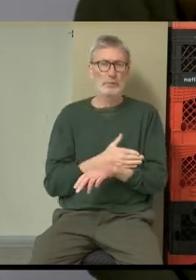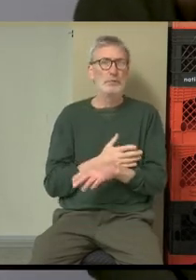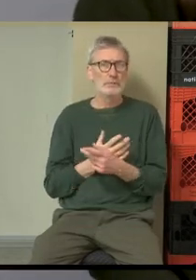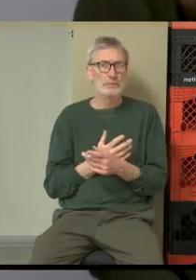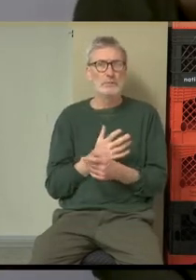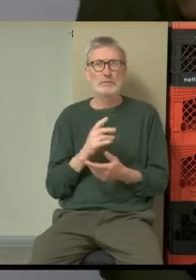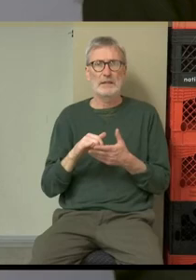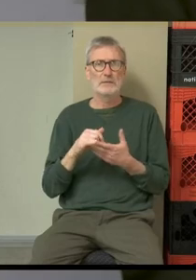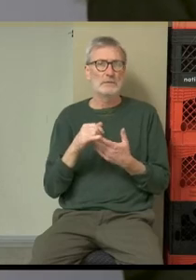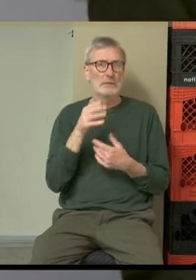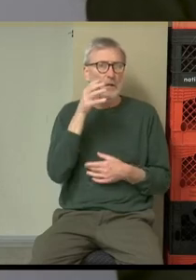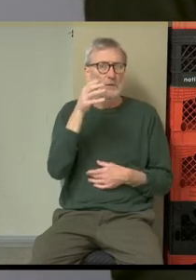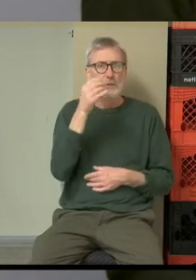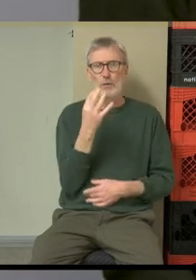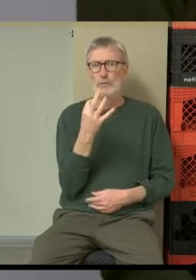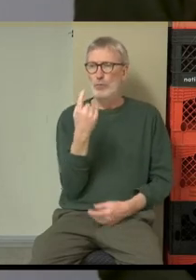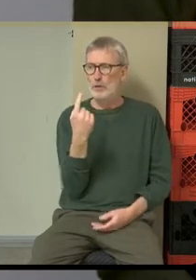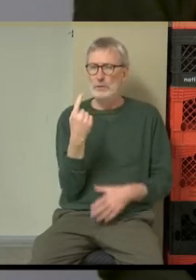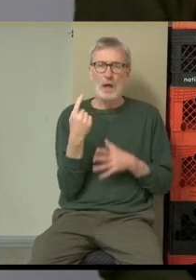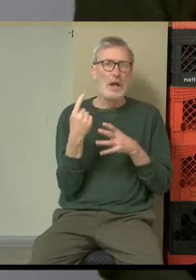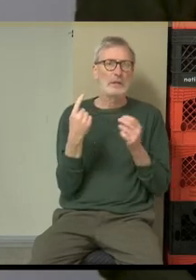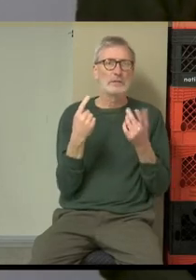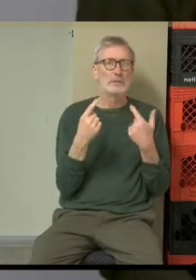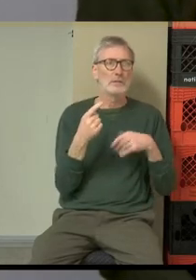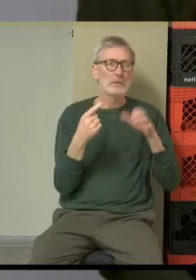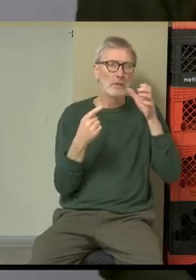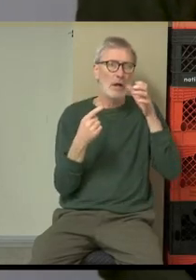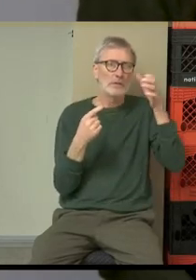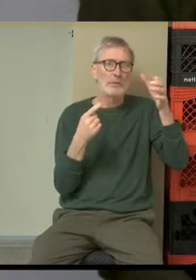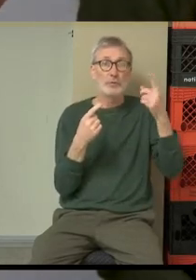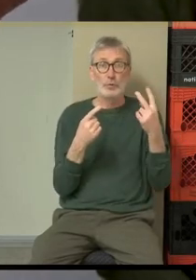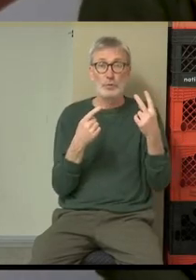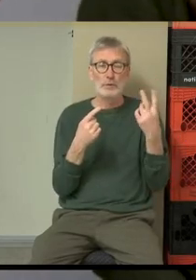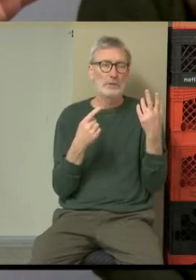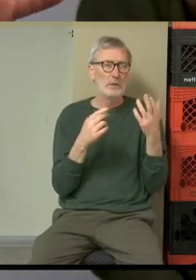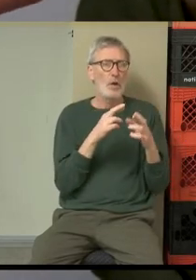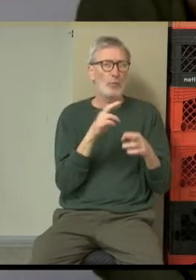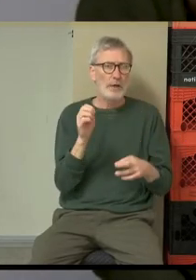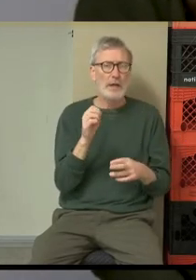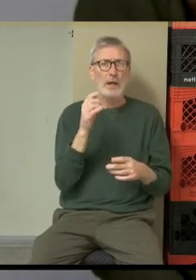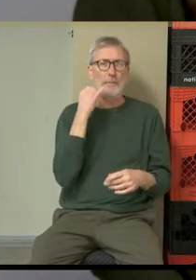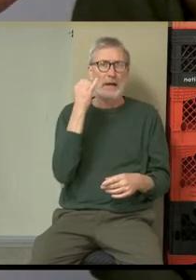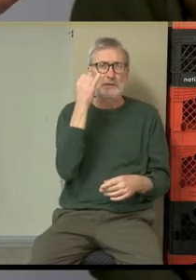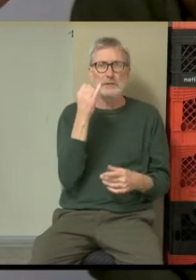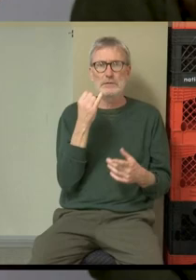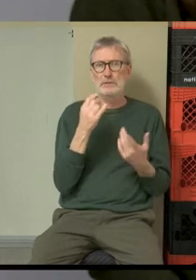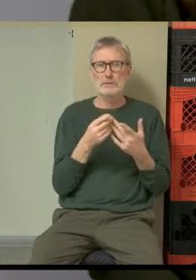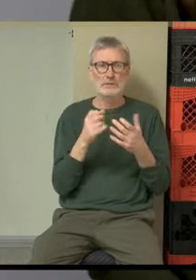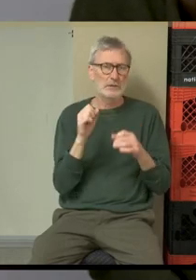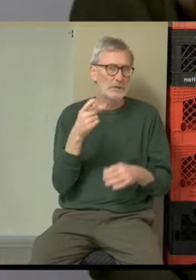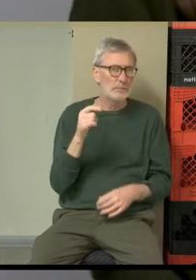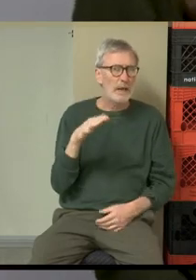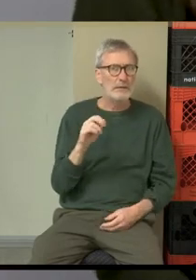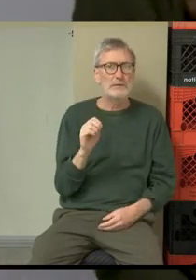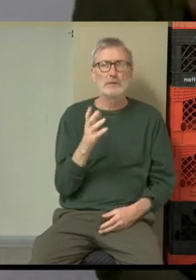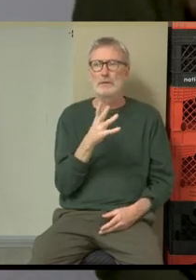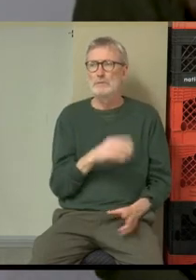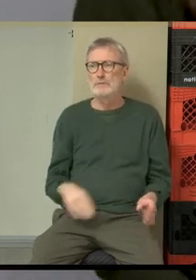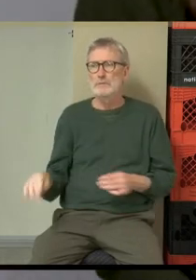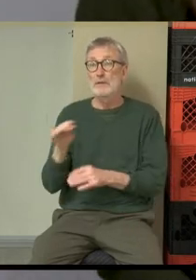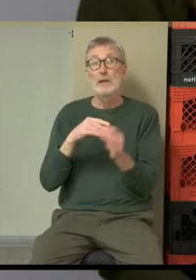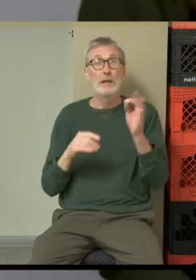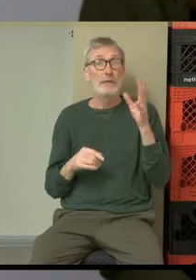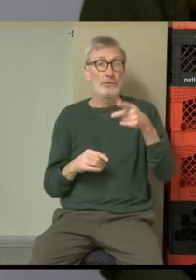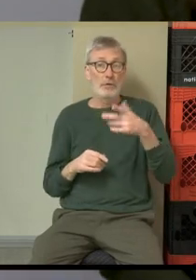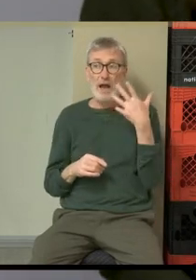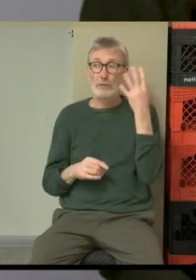concept one, and concept two is kind of reimagining the entire space, so moving things around. So, you know, if you're outside